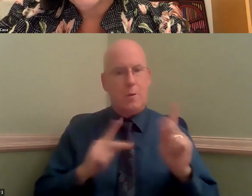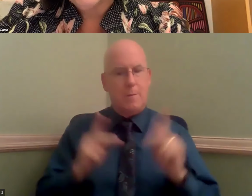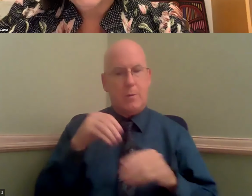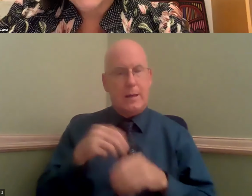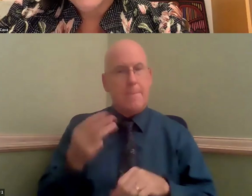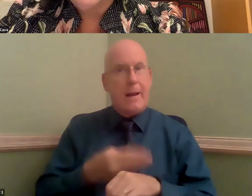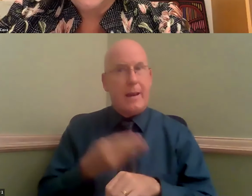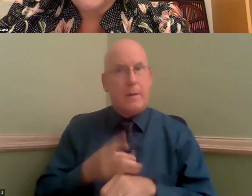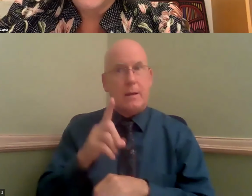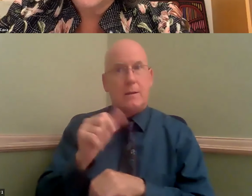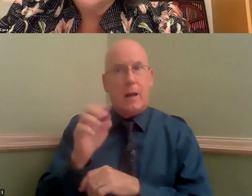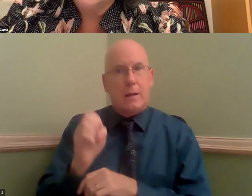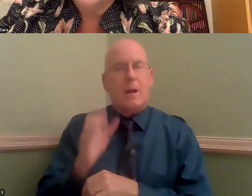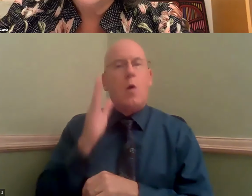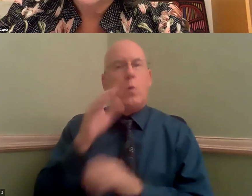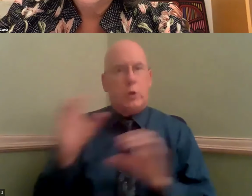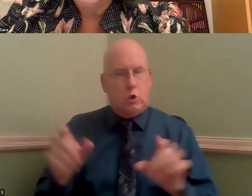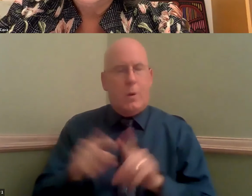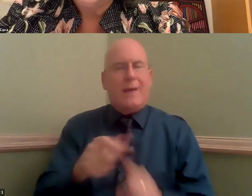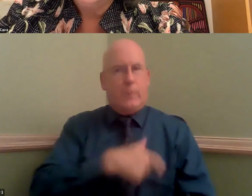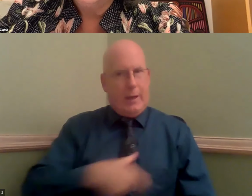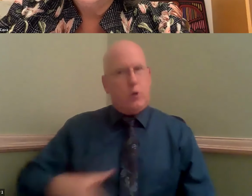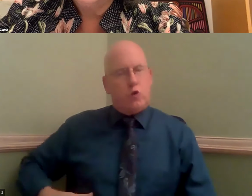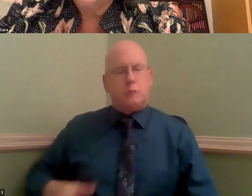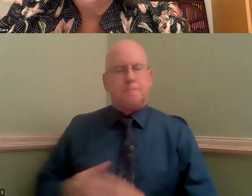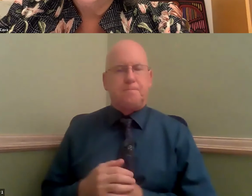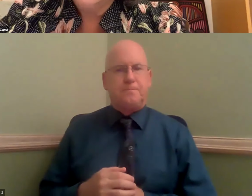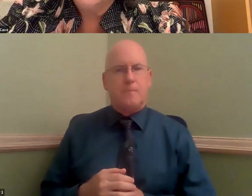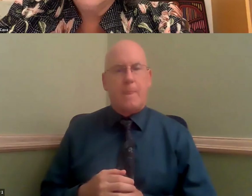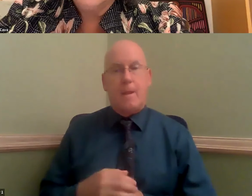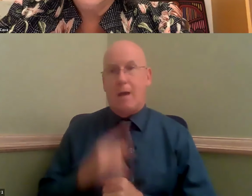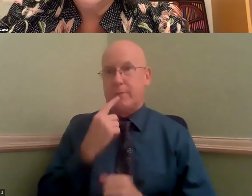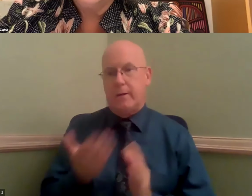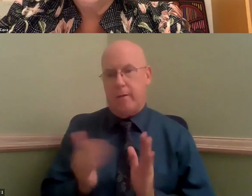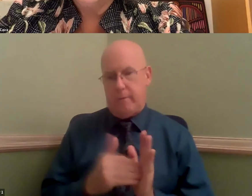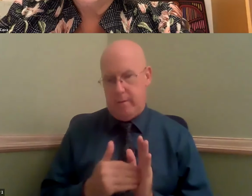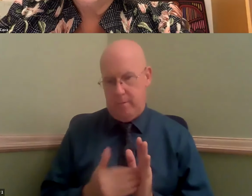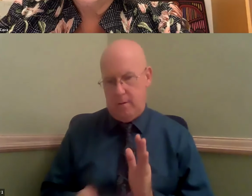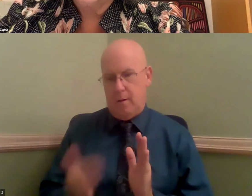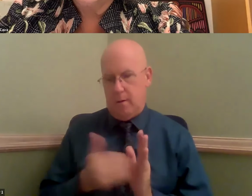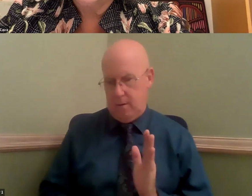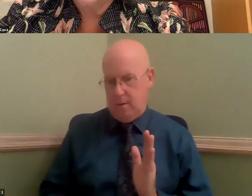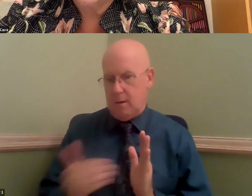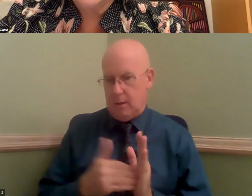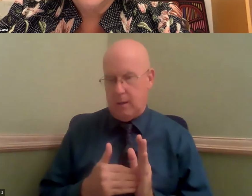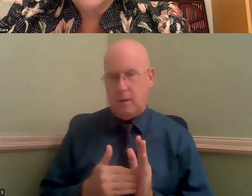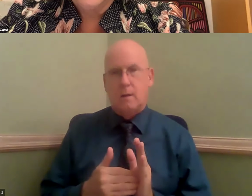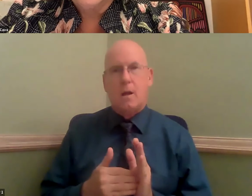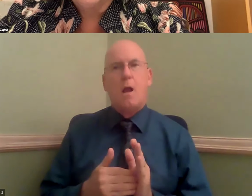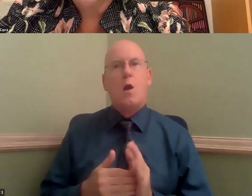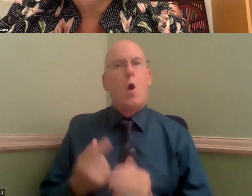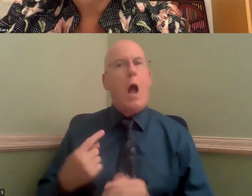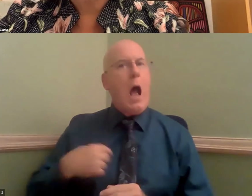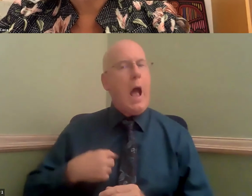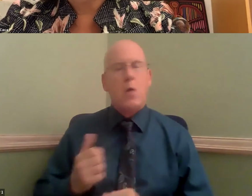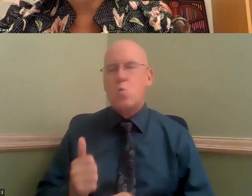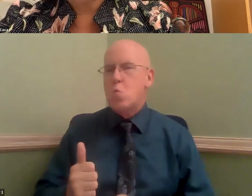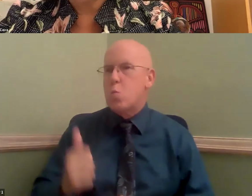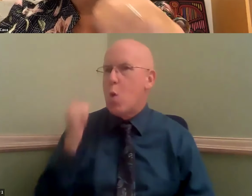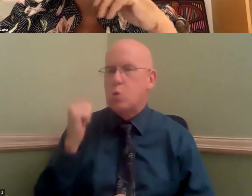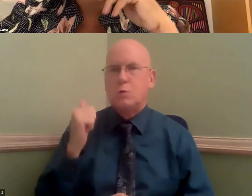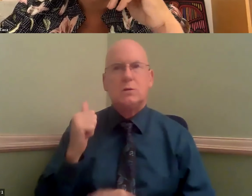County. I will do that as mayor. And as I've said over and over again, I will work in a way that we will not cripple our economy. When